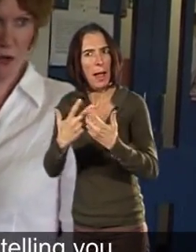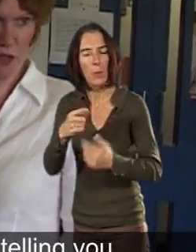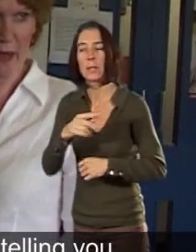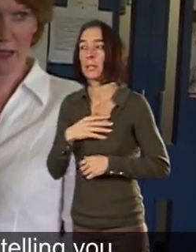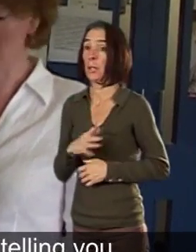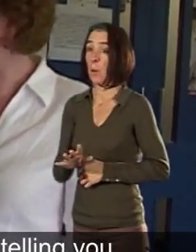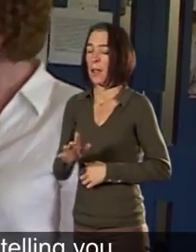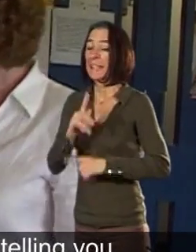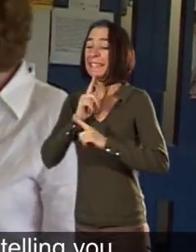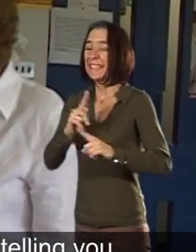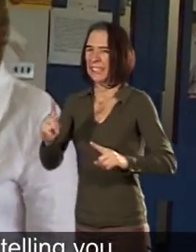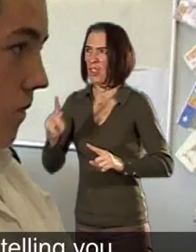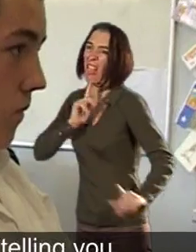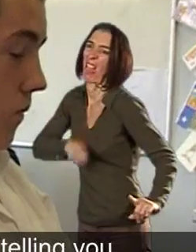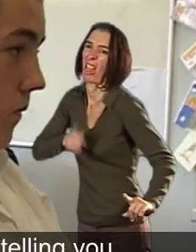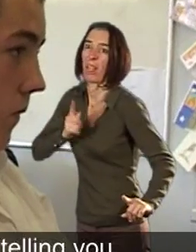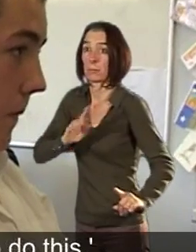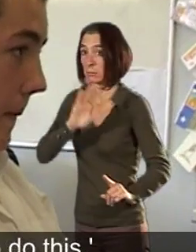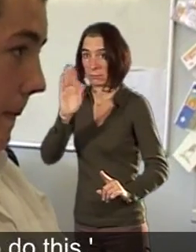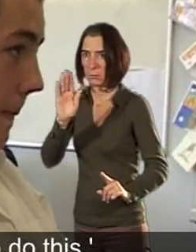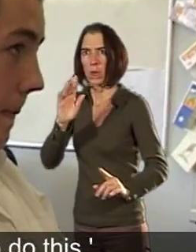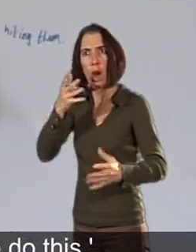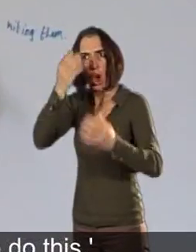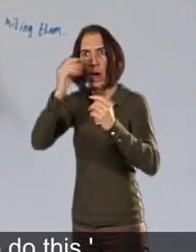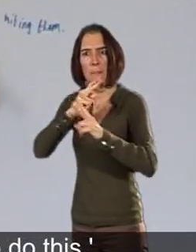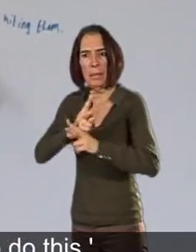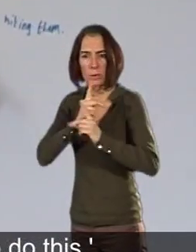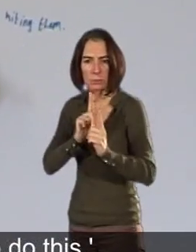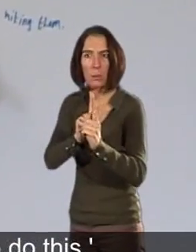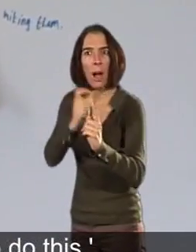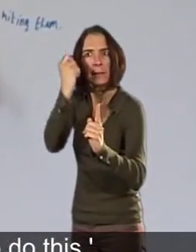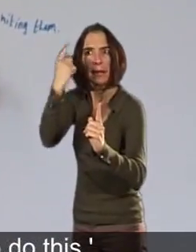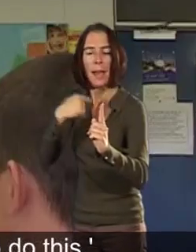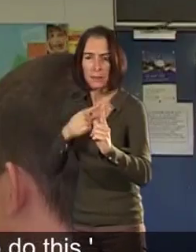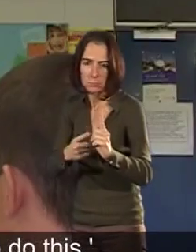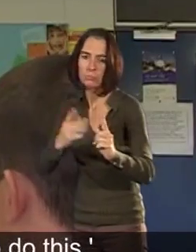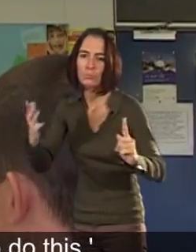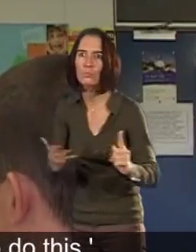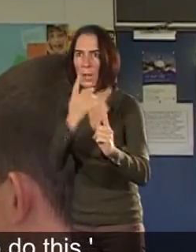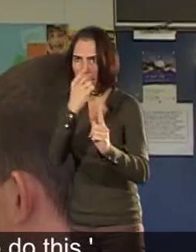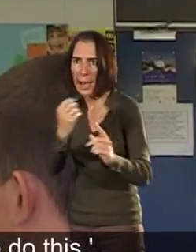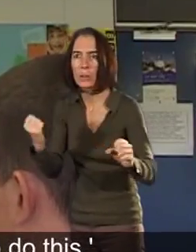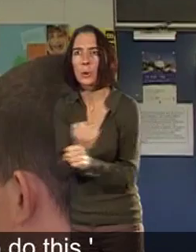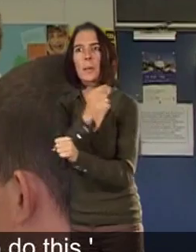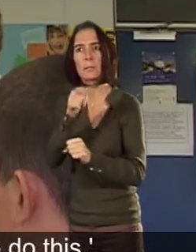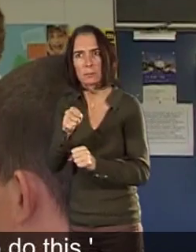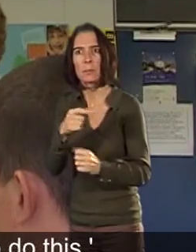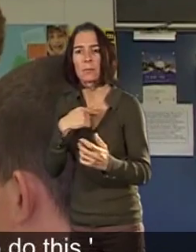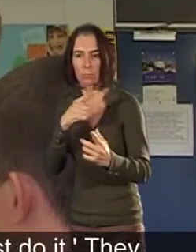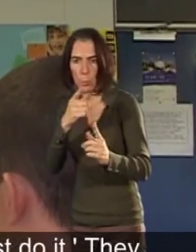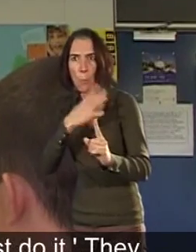like a teacher and telling you off or something, they'd understand you, and then instead of saying you need to do this, you're saying you can do